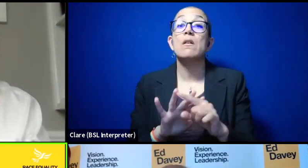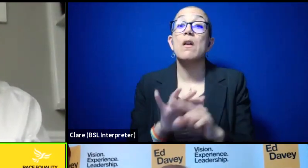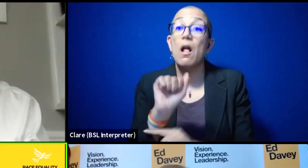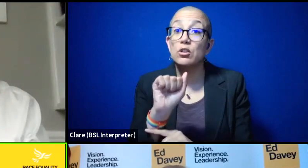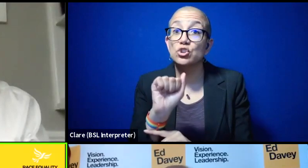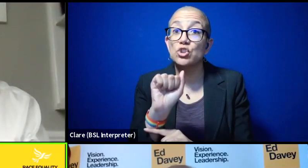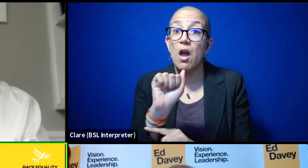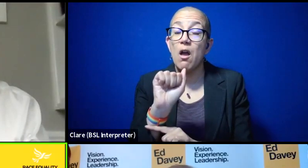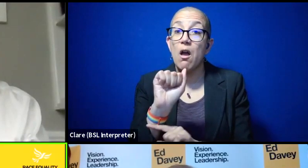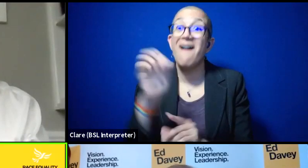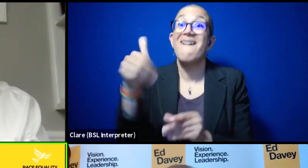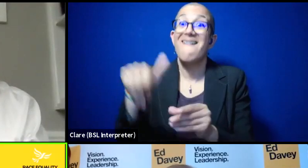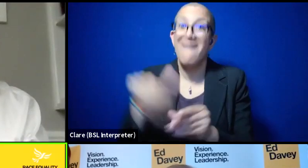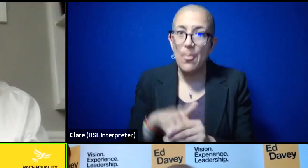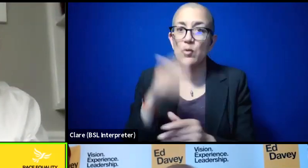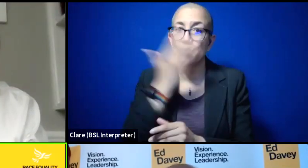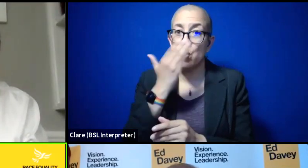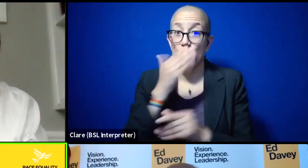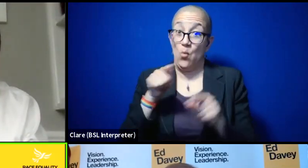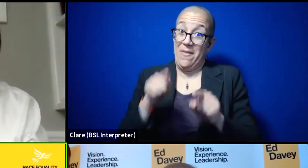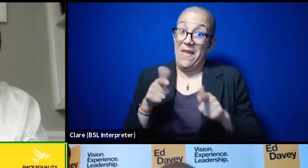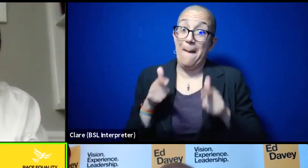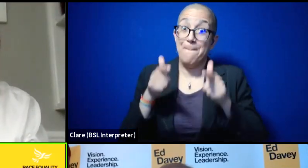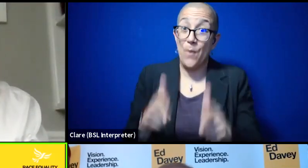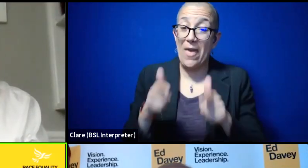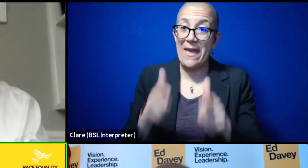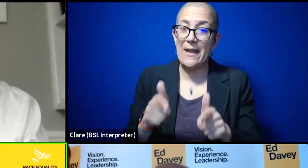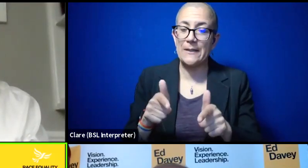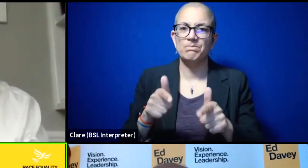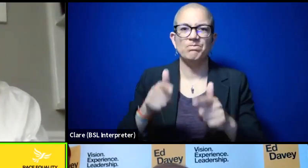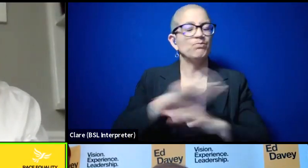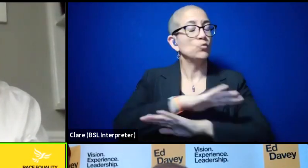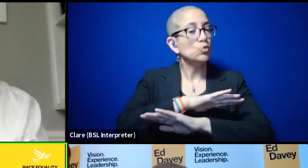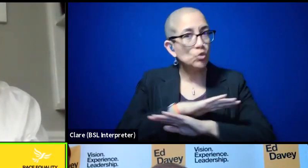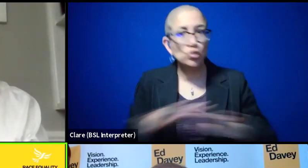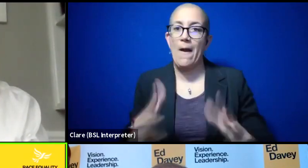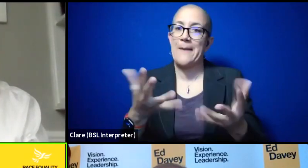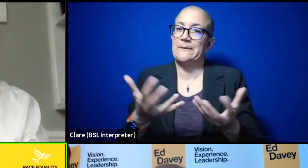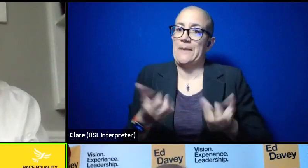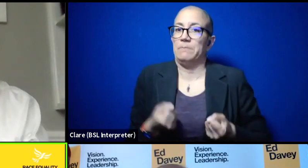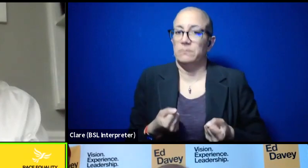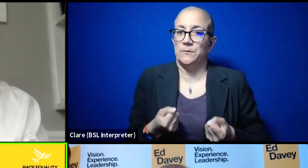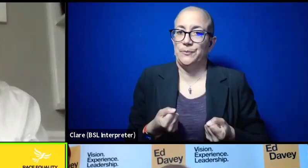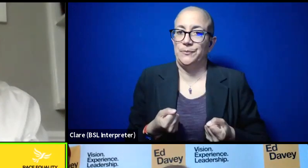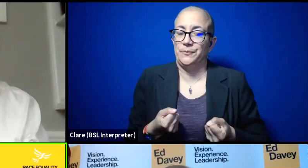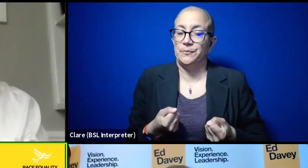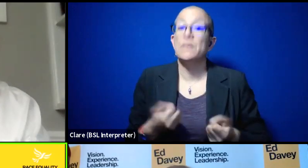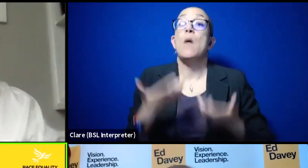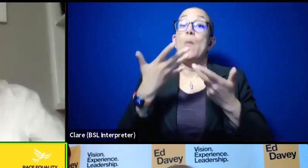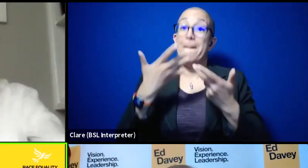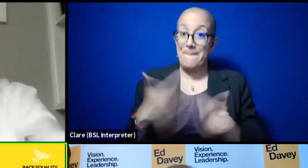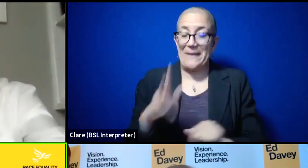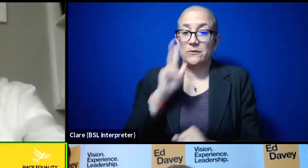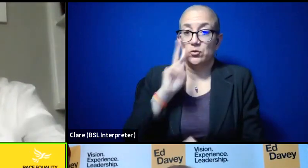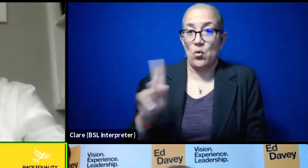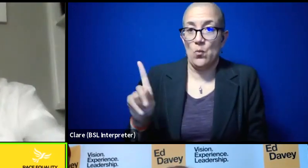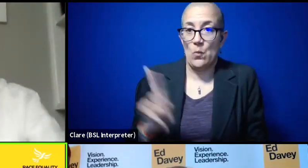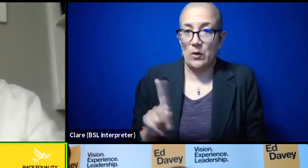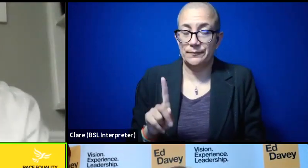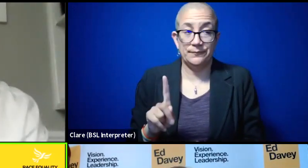the school where that kind of bullying was absolutely unacceptable, and where in fact we saw that